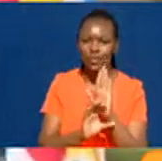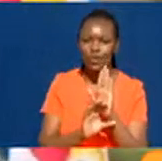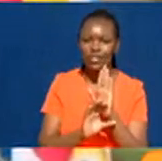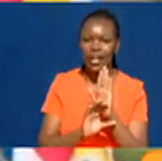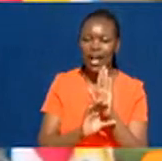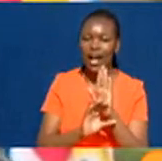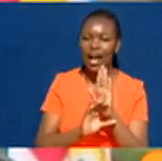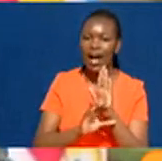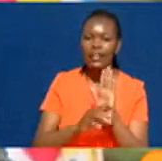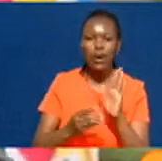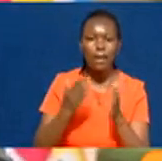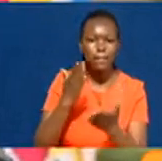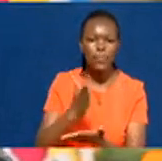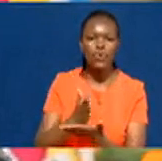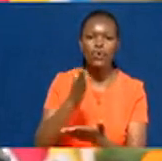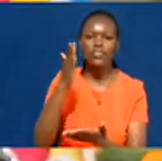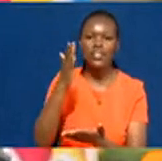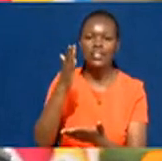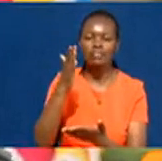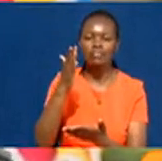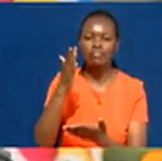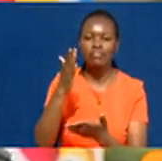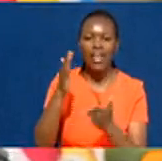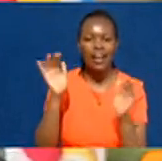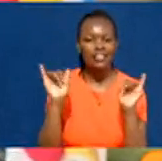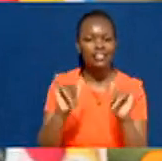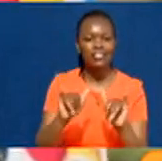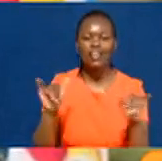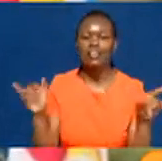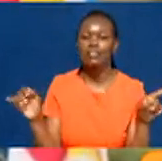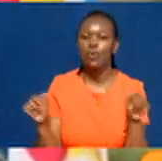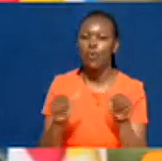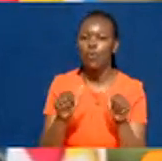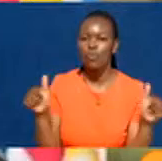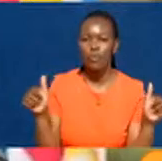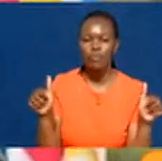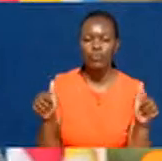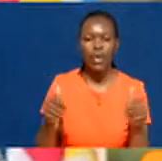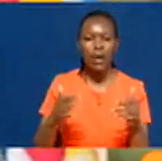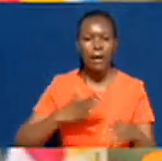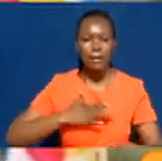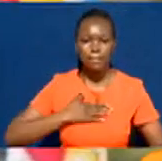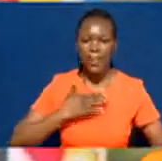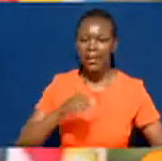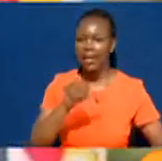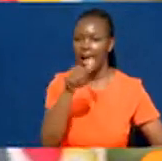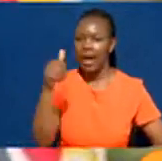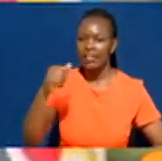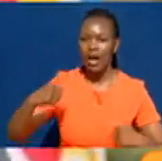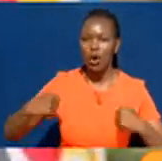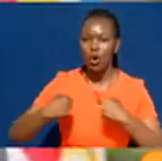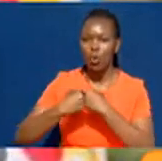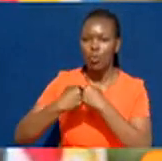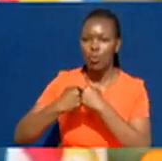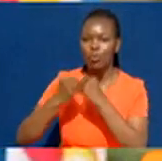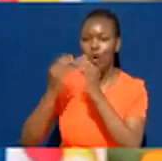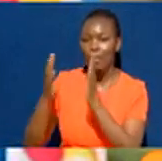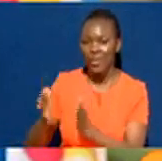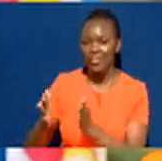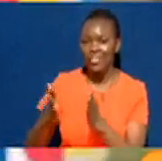itself and prevailed. My esteemed competitors now have a credible